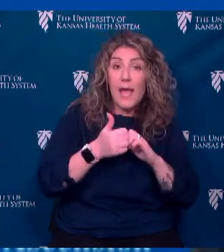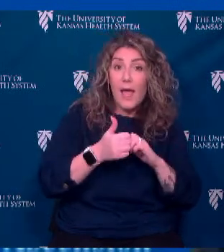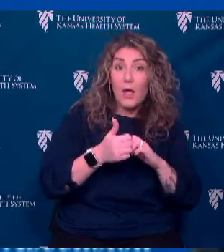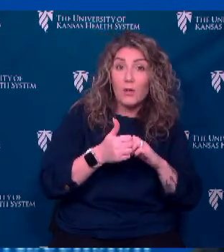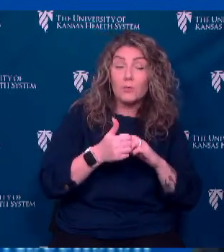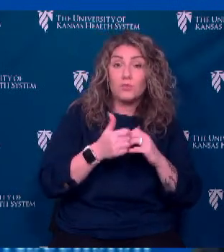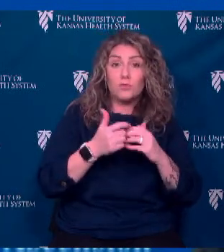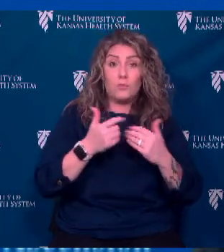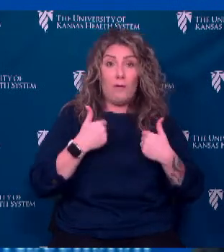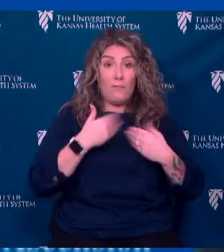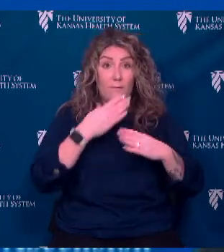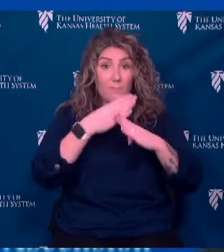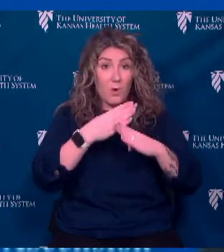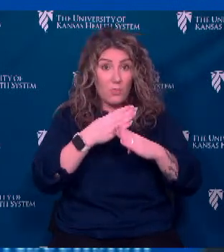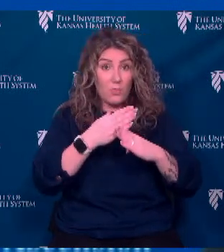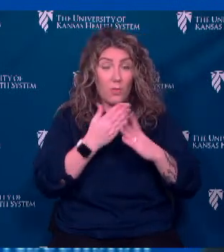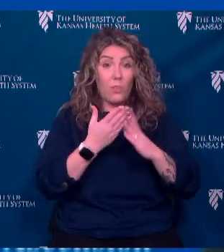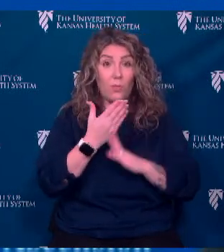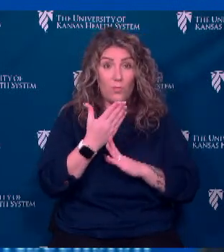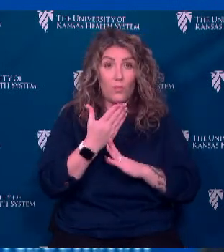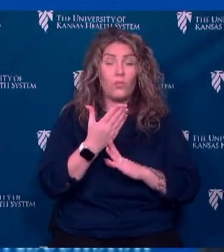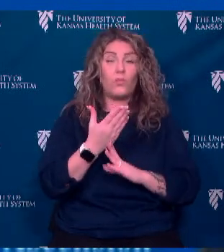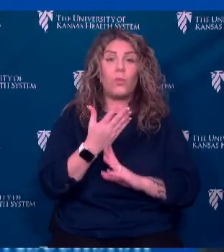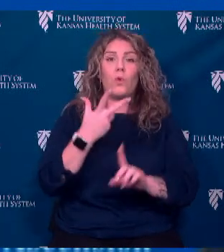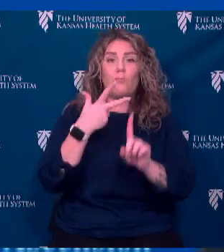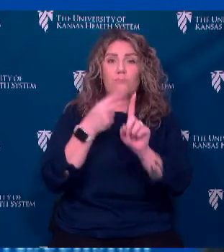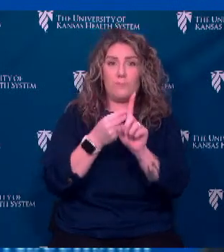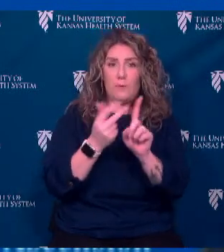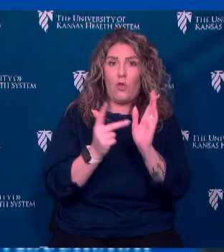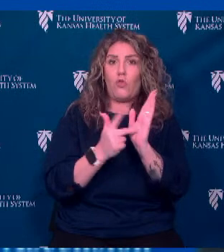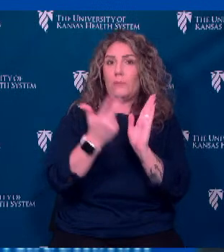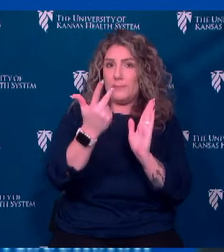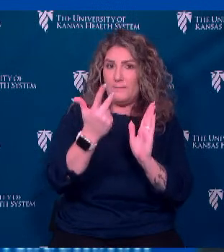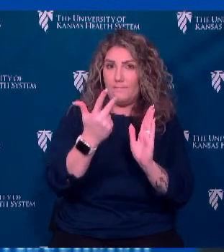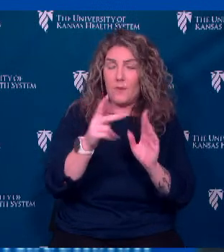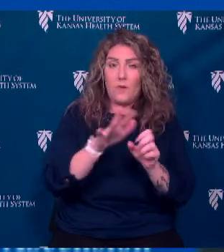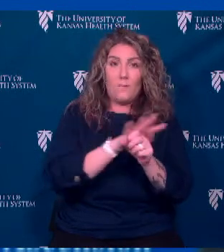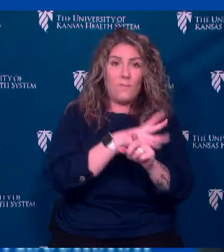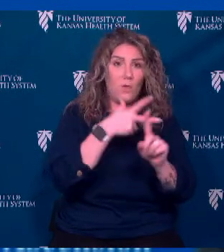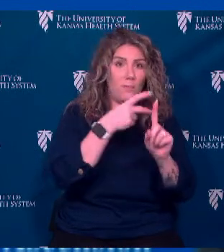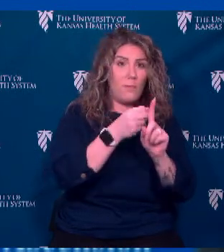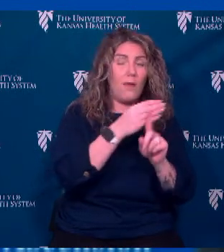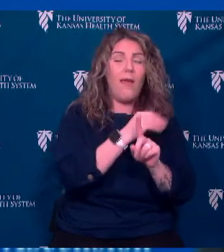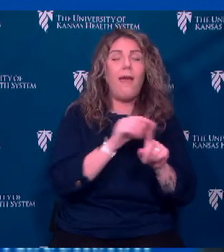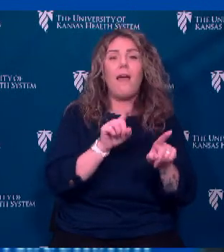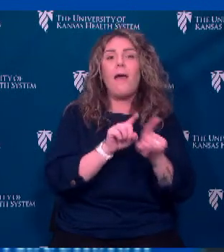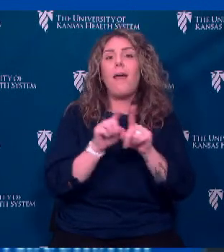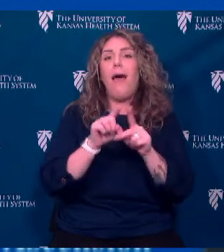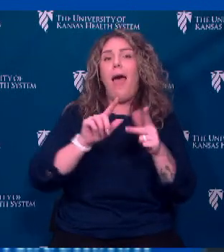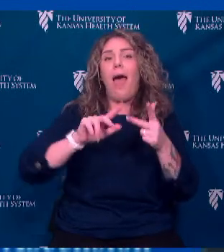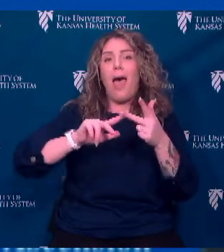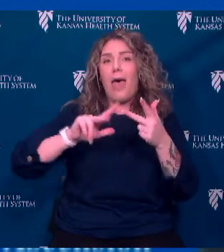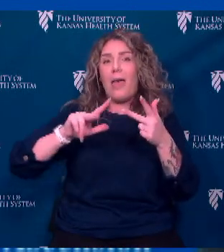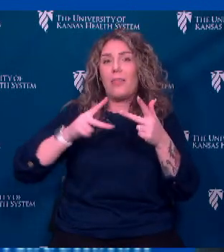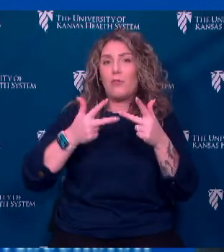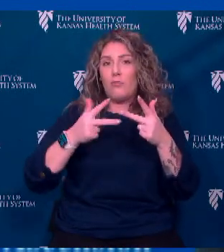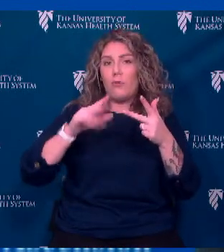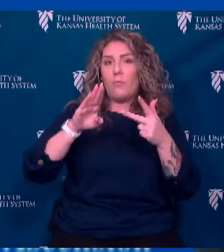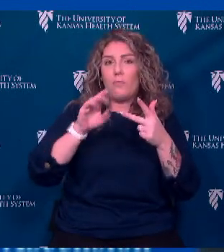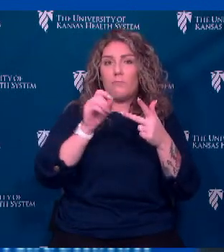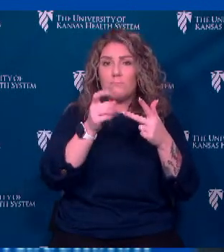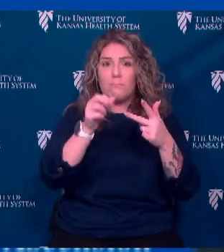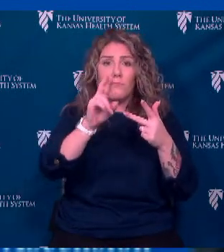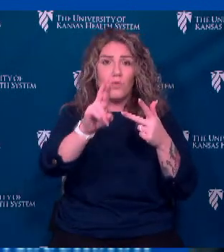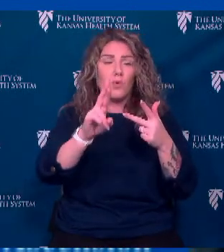body is through the triple dose. Fully vaccinated along with a booster, that's how we can get our